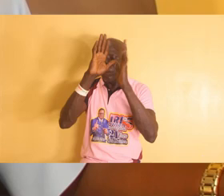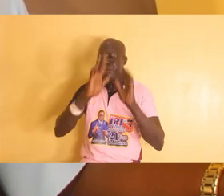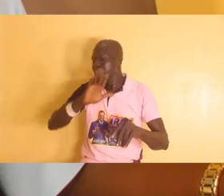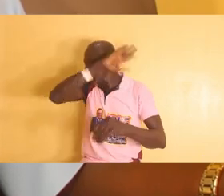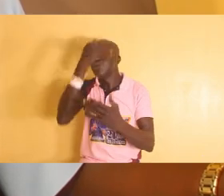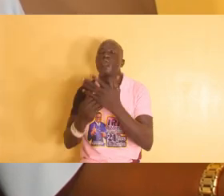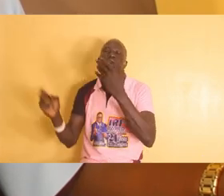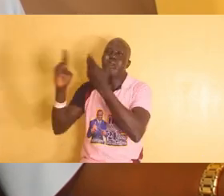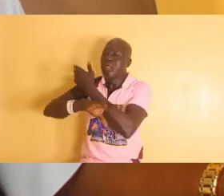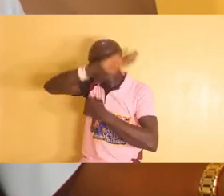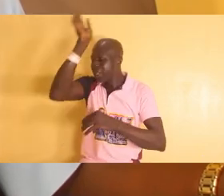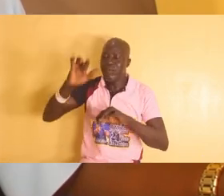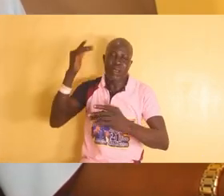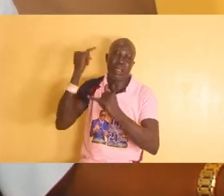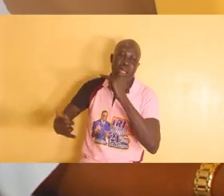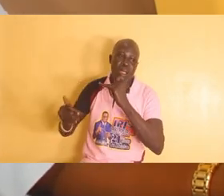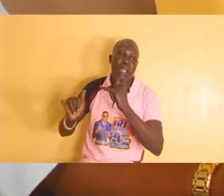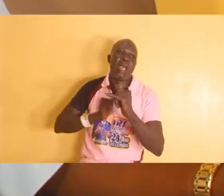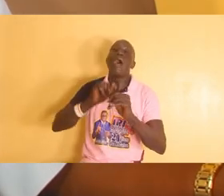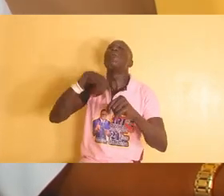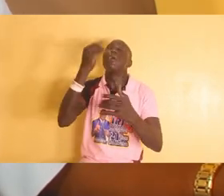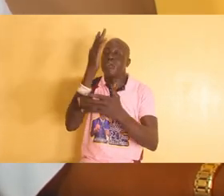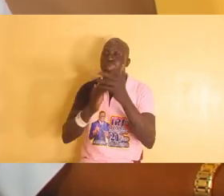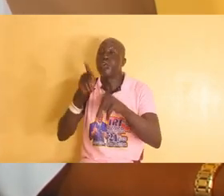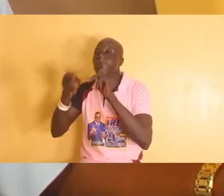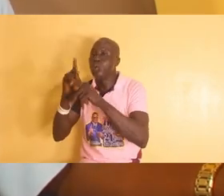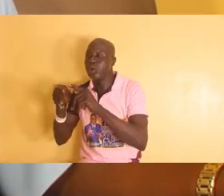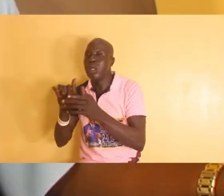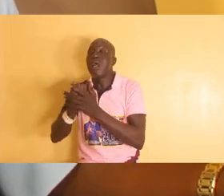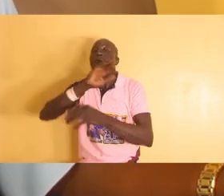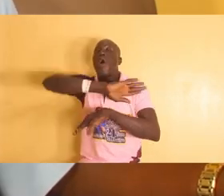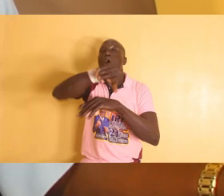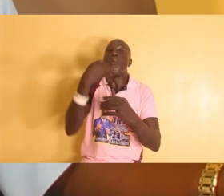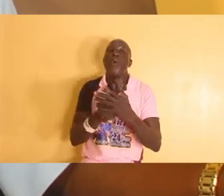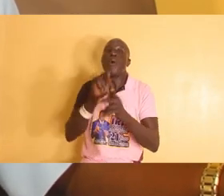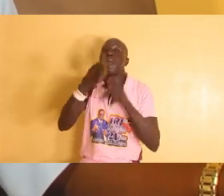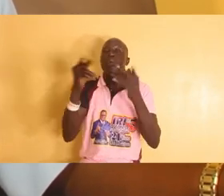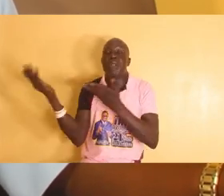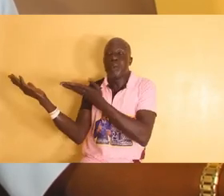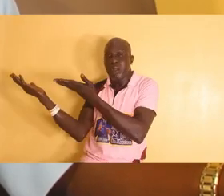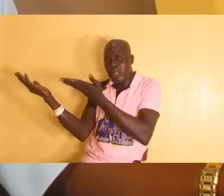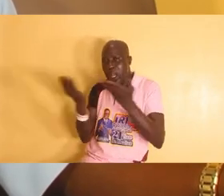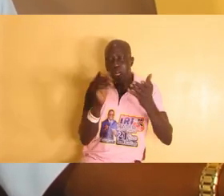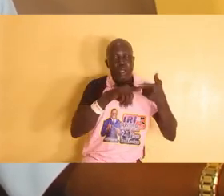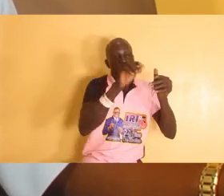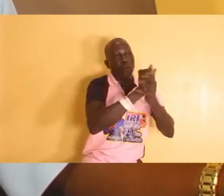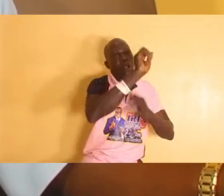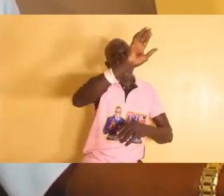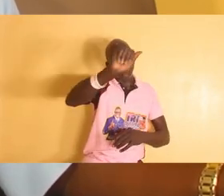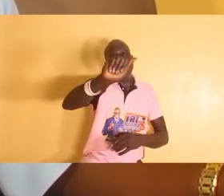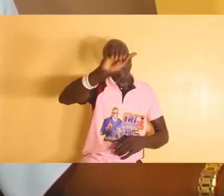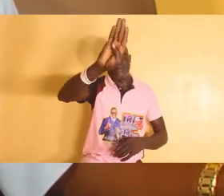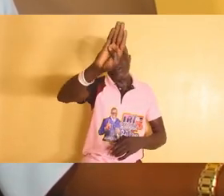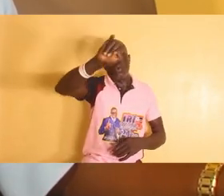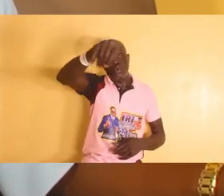are goodness will not end. My son is fine. I'll tell you about somebody. Lara, I want to see Abuja. Part of the people who